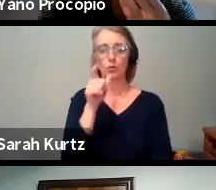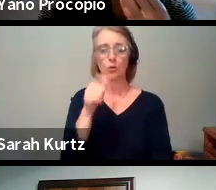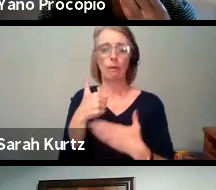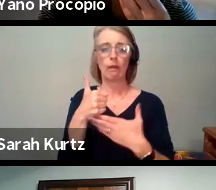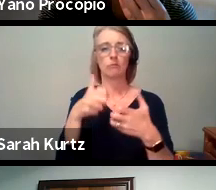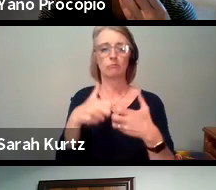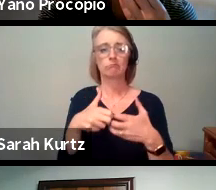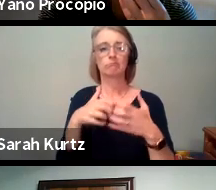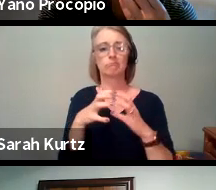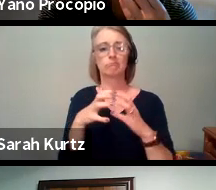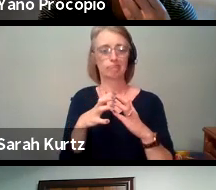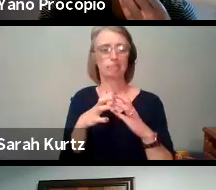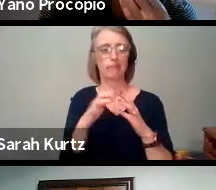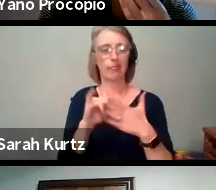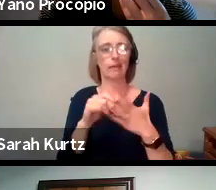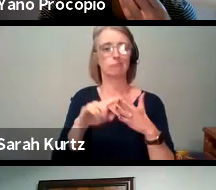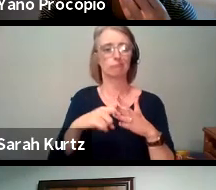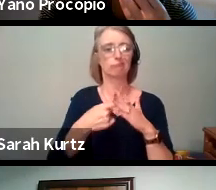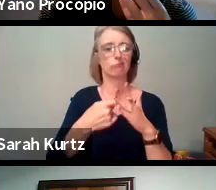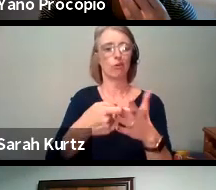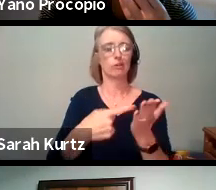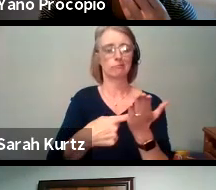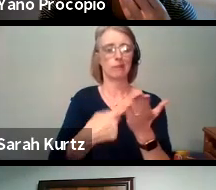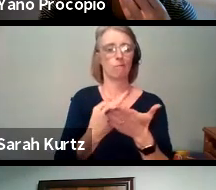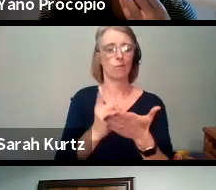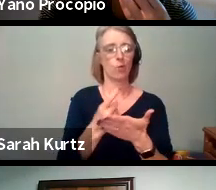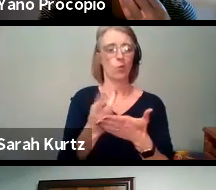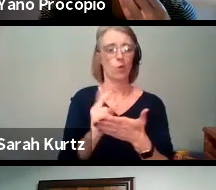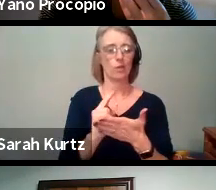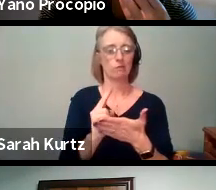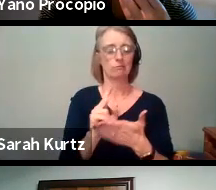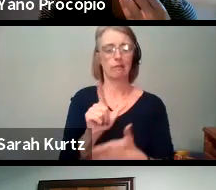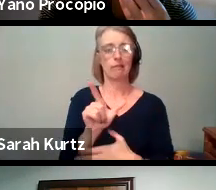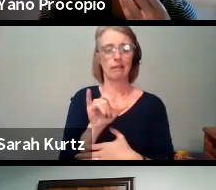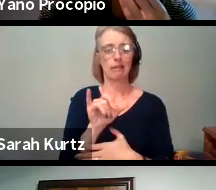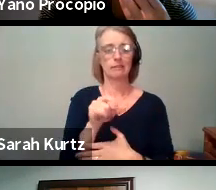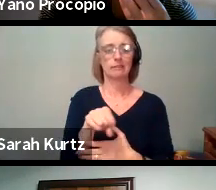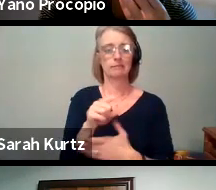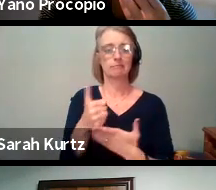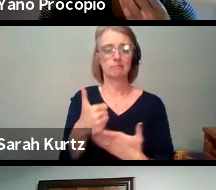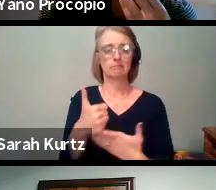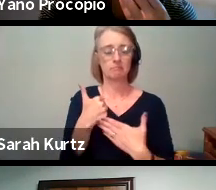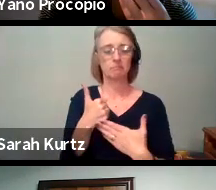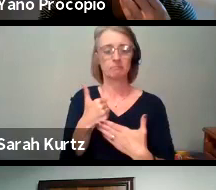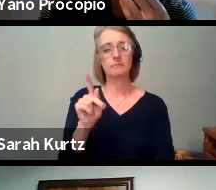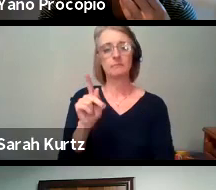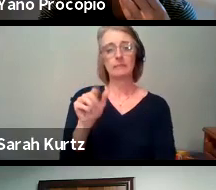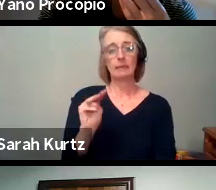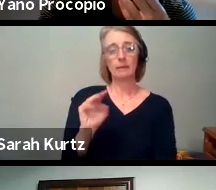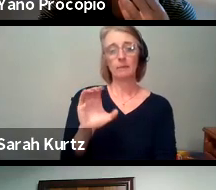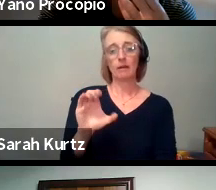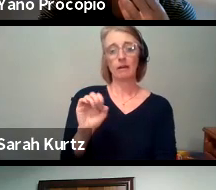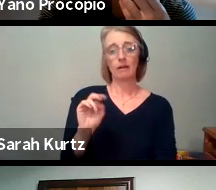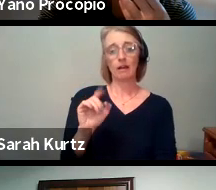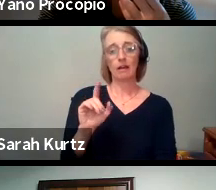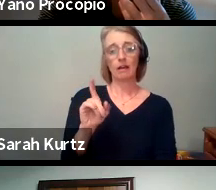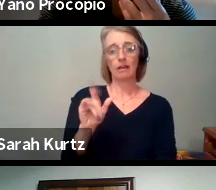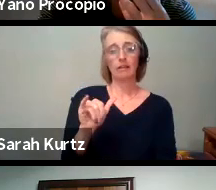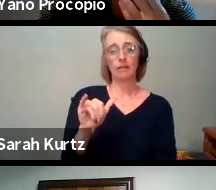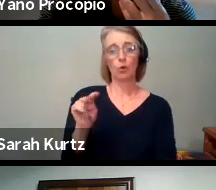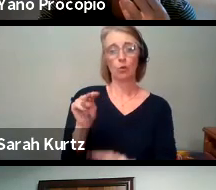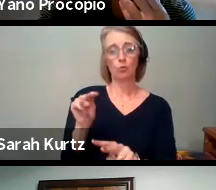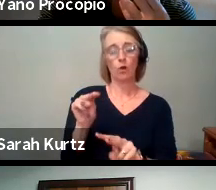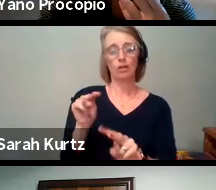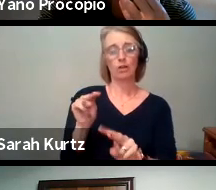the initial conversation started a few weeks ago. Liz helped us do that. We also have Kim Connolly, who will be keeping an eye on the chat for